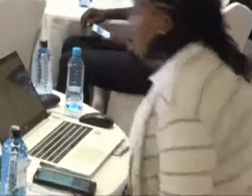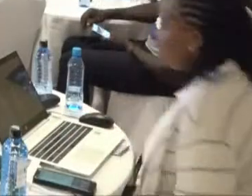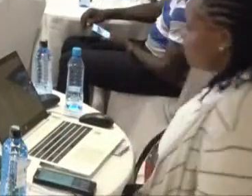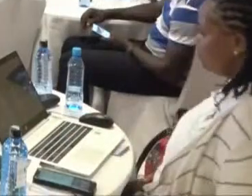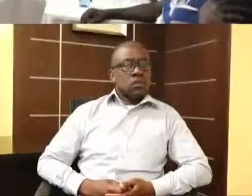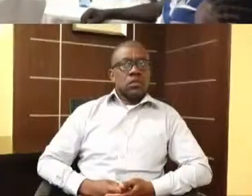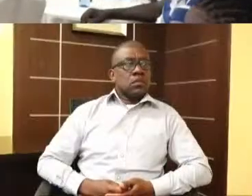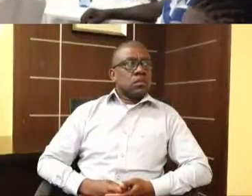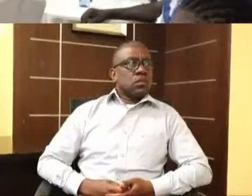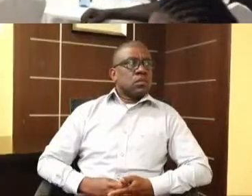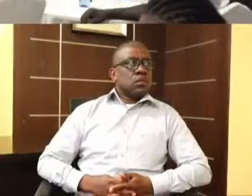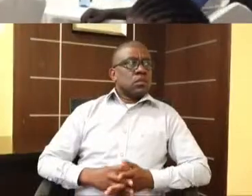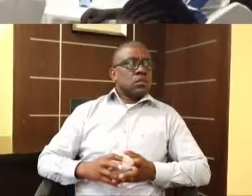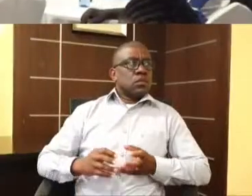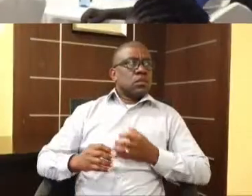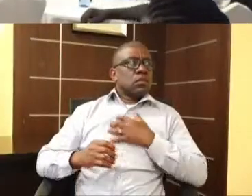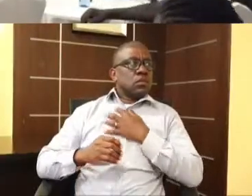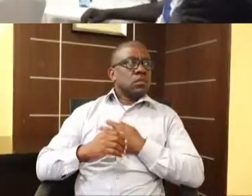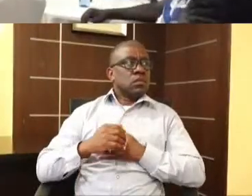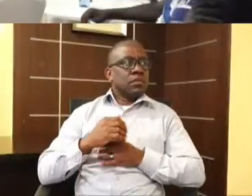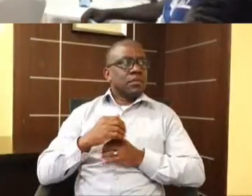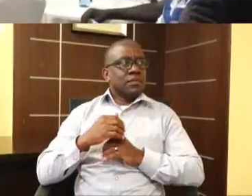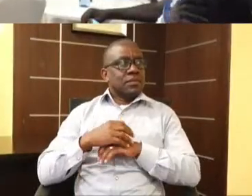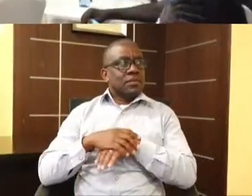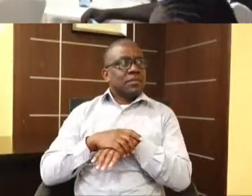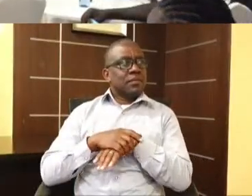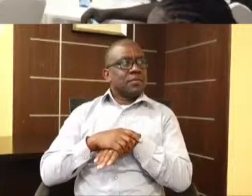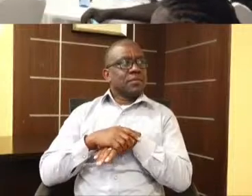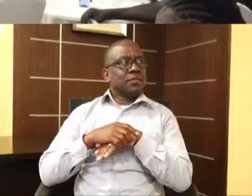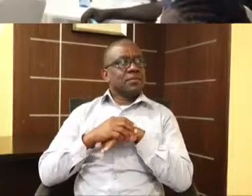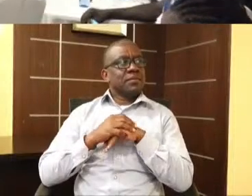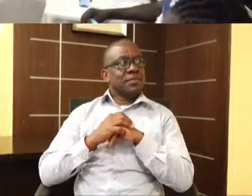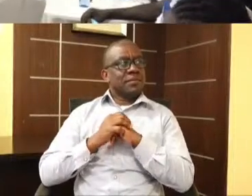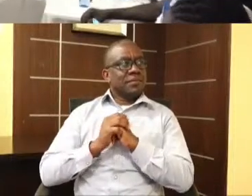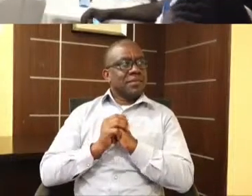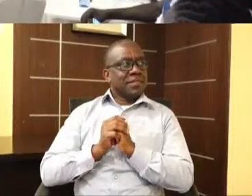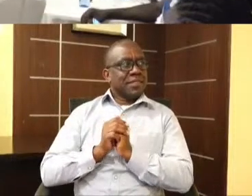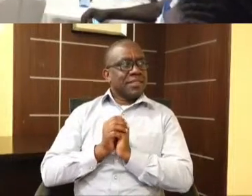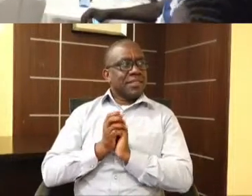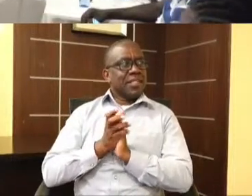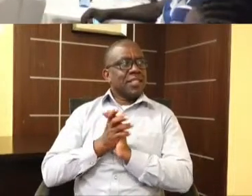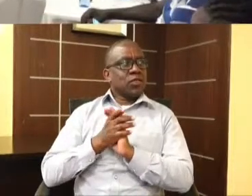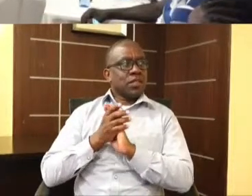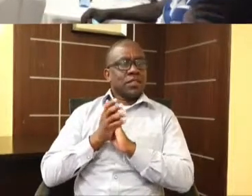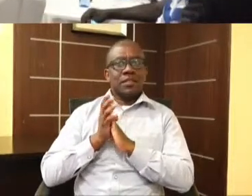good after lunch. How was the lunch?